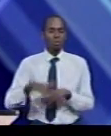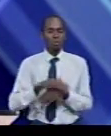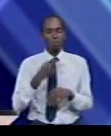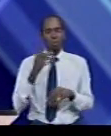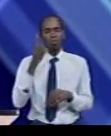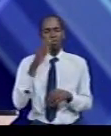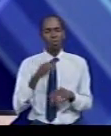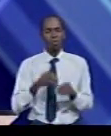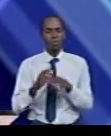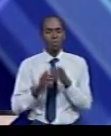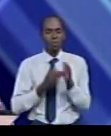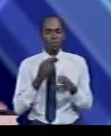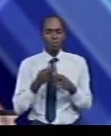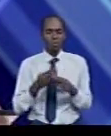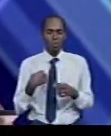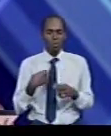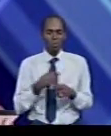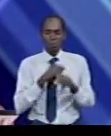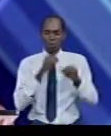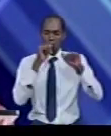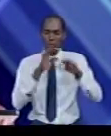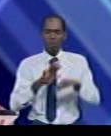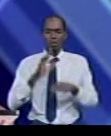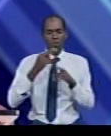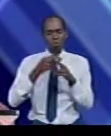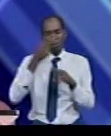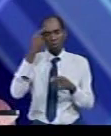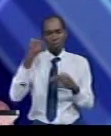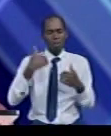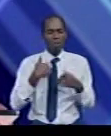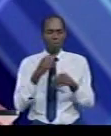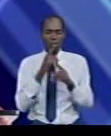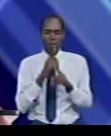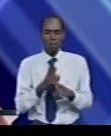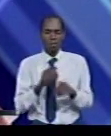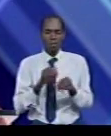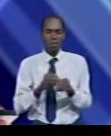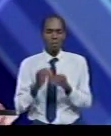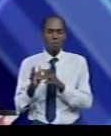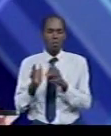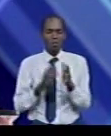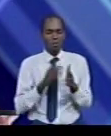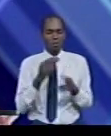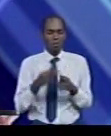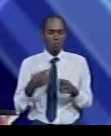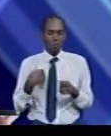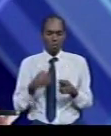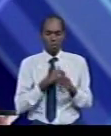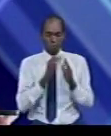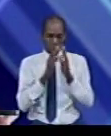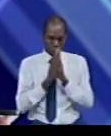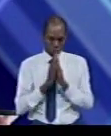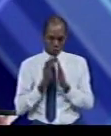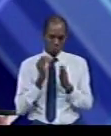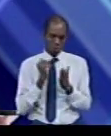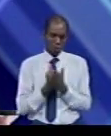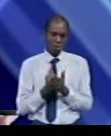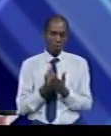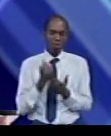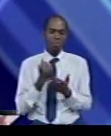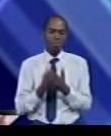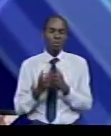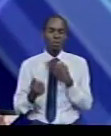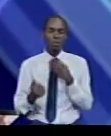name. But bless your name, Lord, because we know you have answered. In Jesus' name, we pray. Amen.